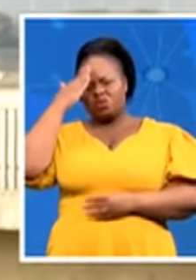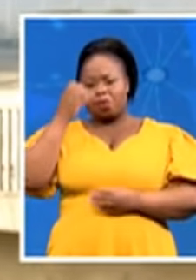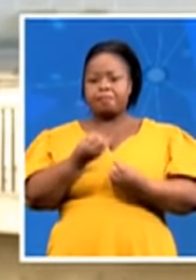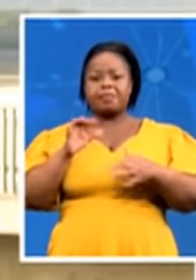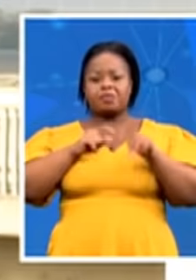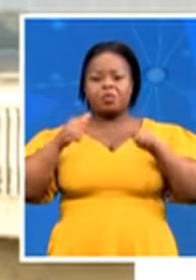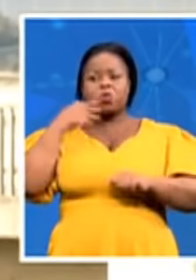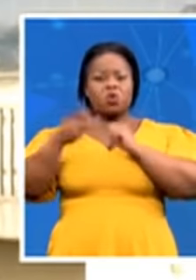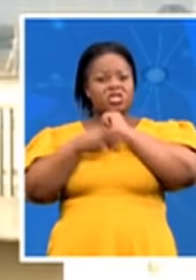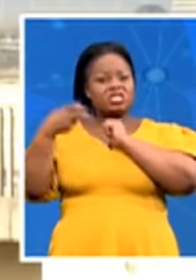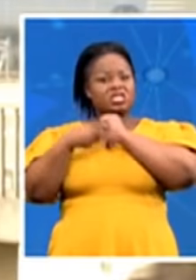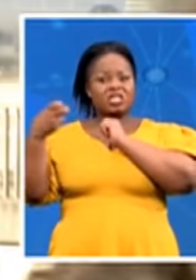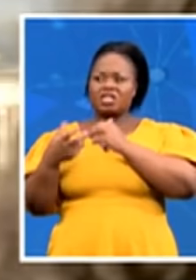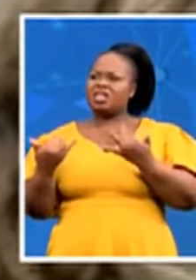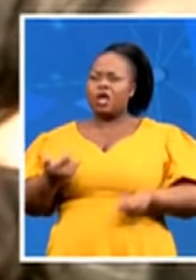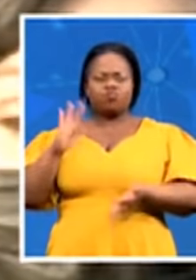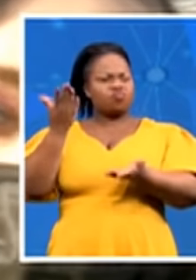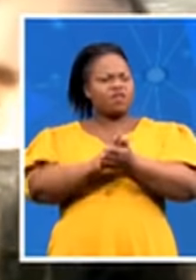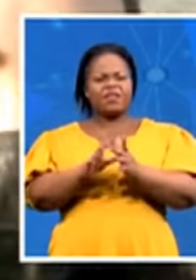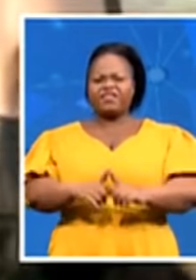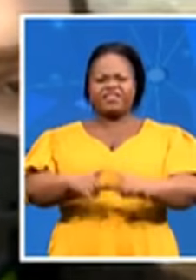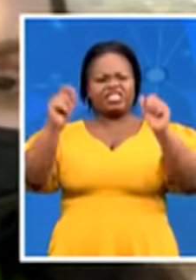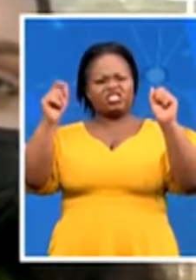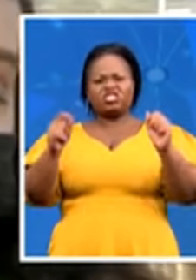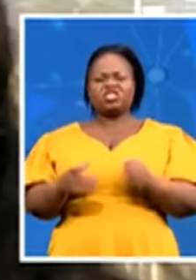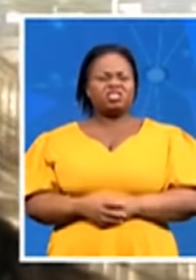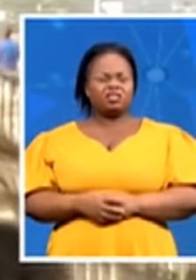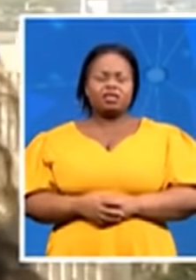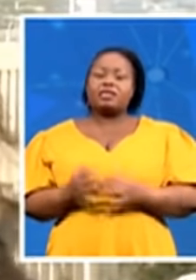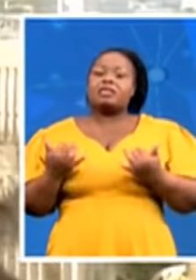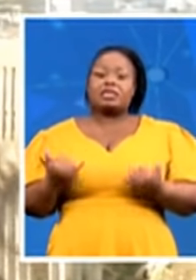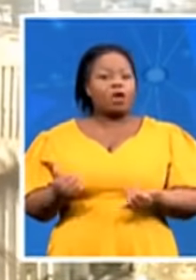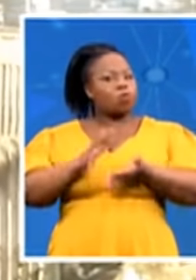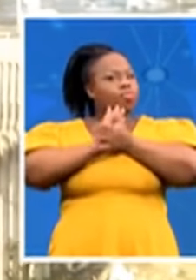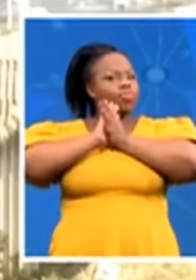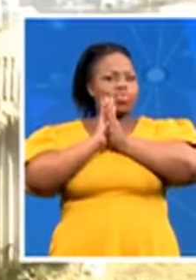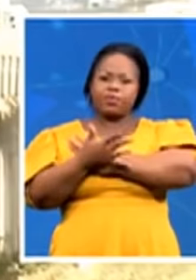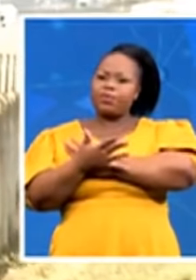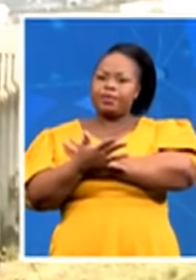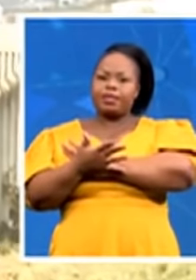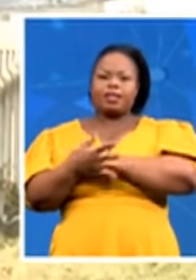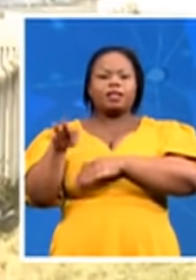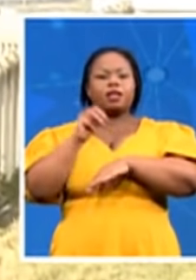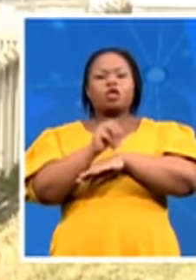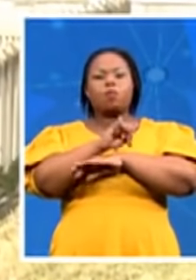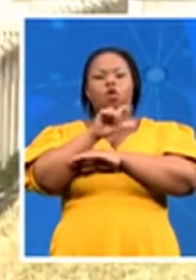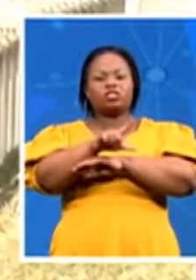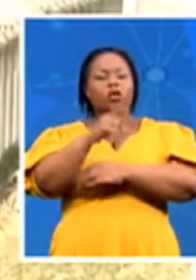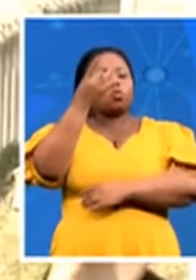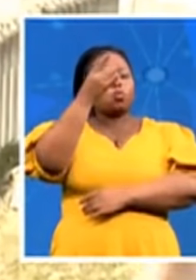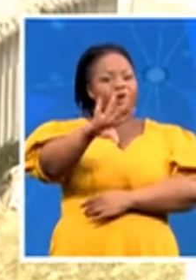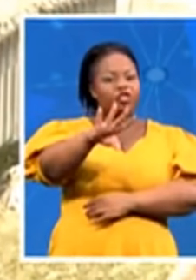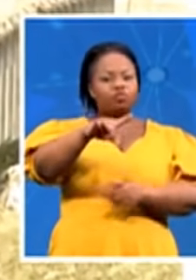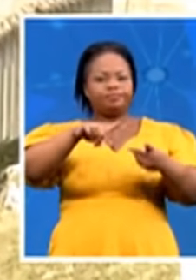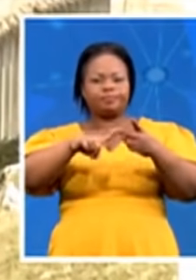completely, Simpiwe, destroyed some of the malls in KwaMashu and Mlazi, completely ransacked the place,